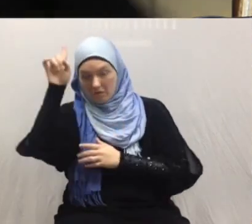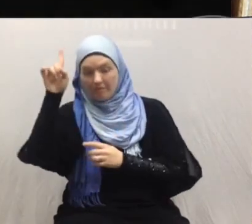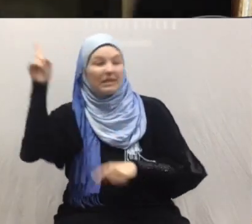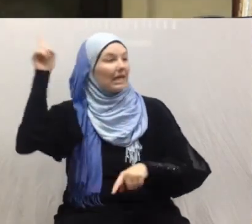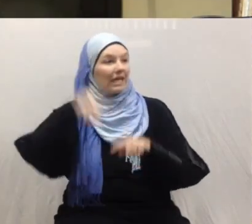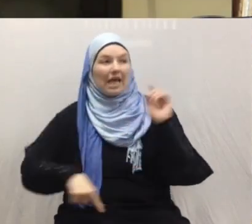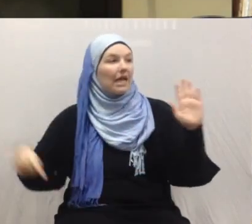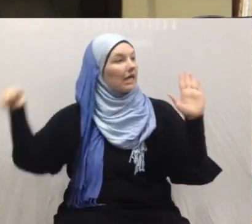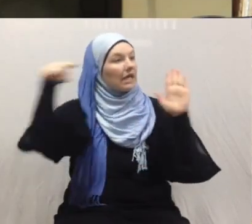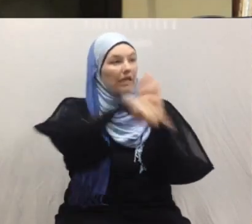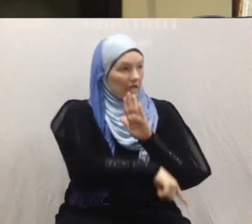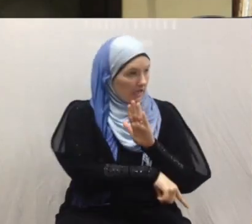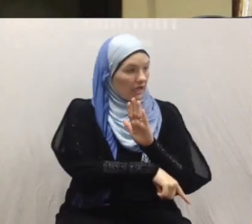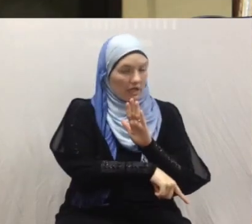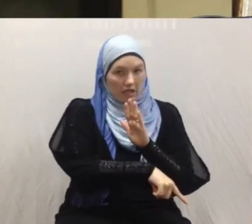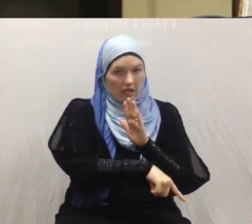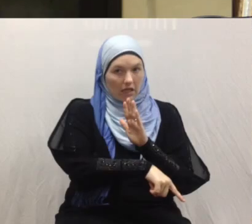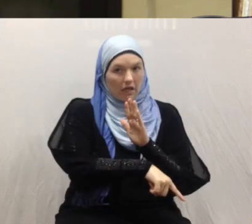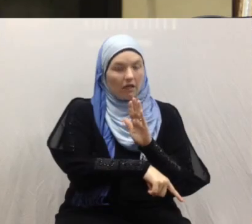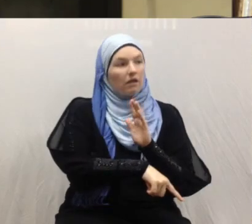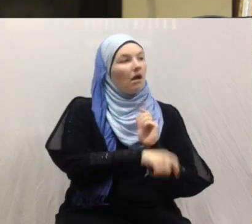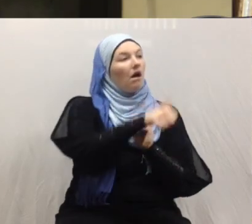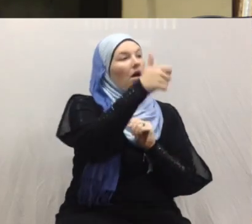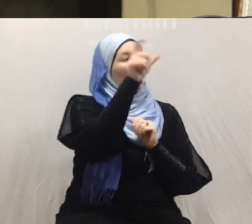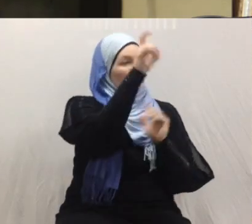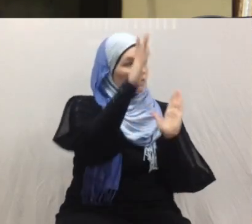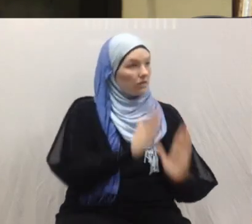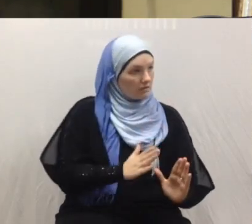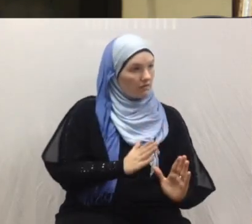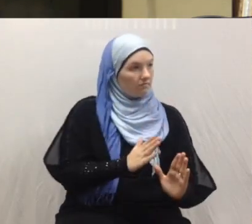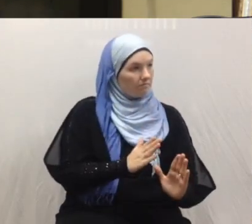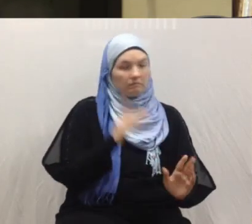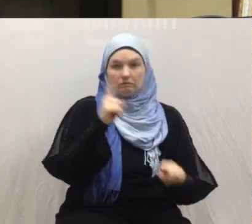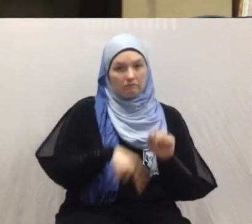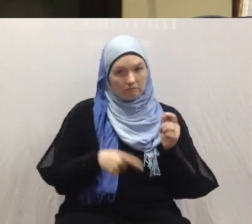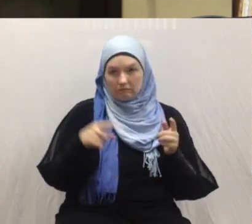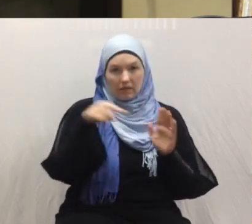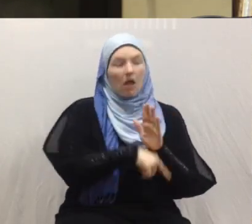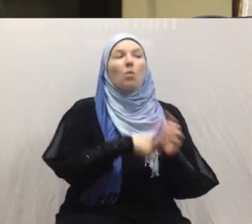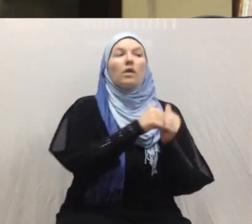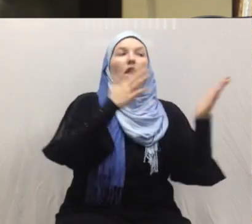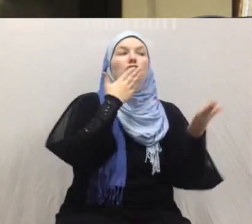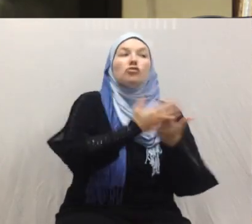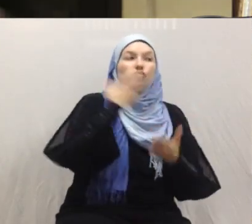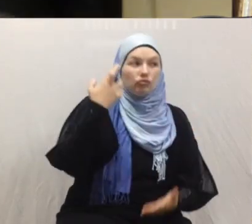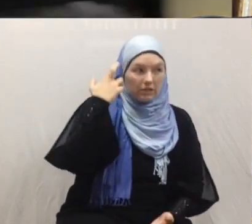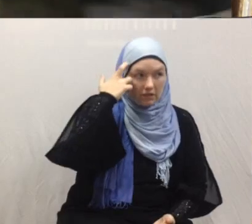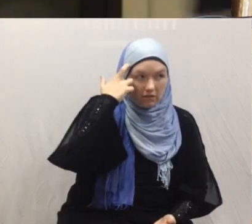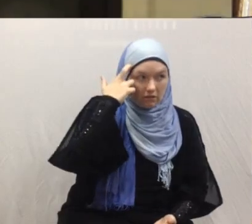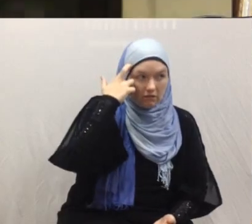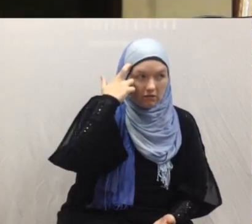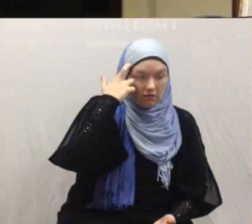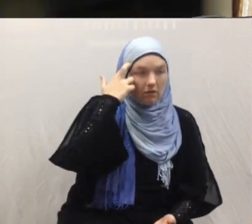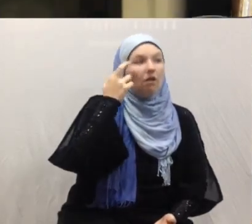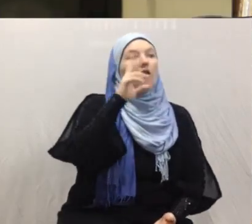blood money, meaning to pay back ransom. And the believers shall be against him as